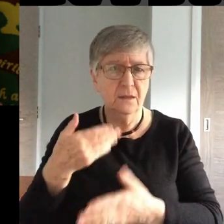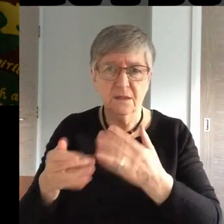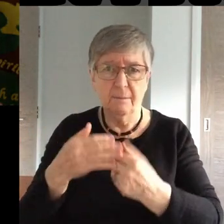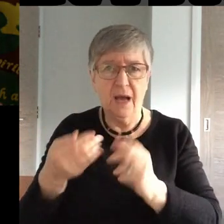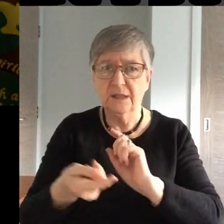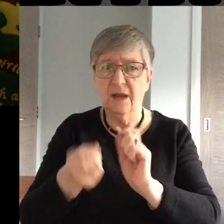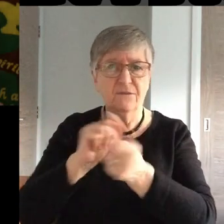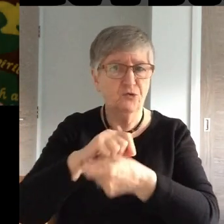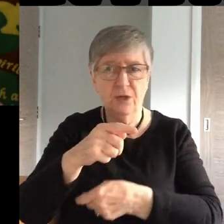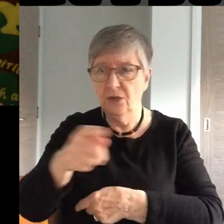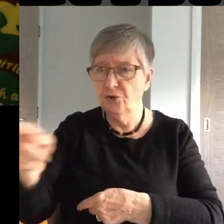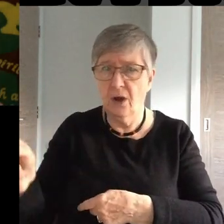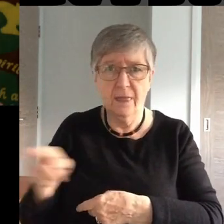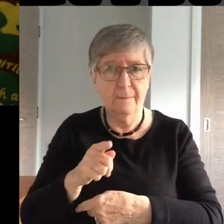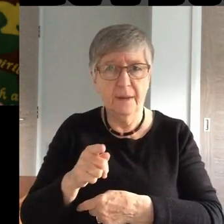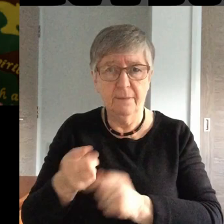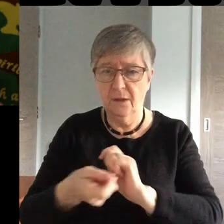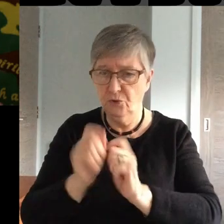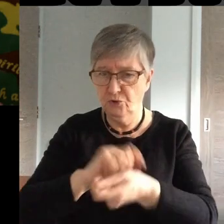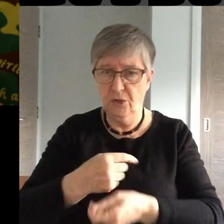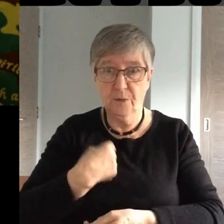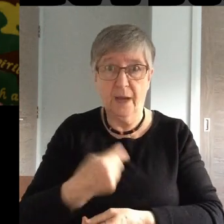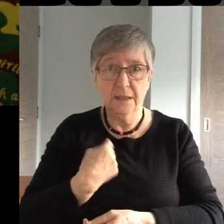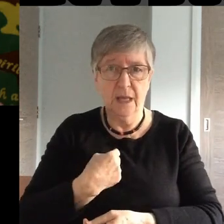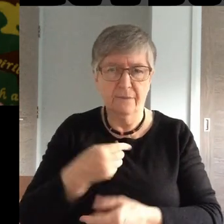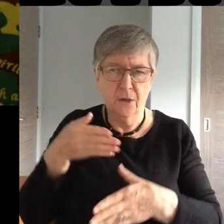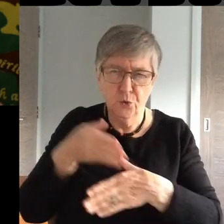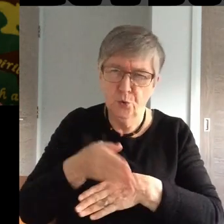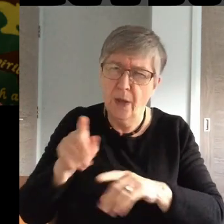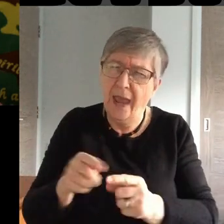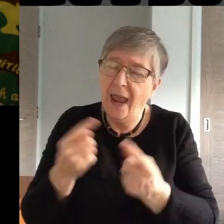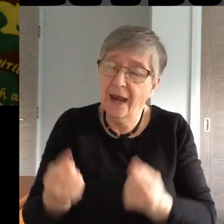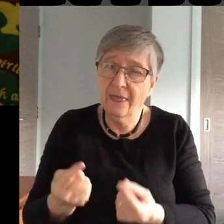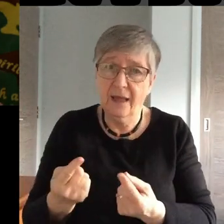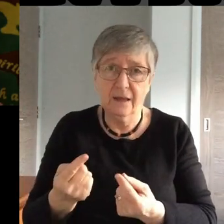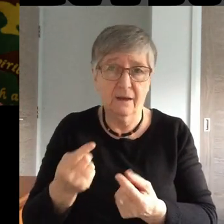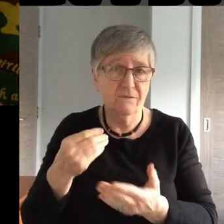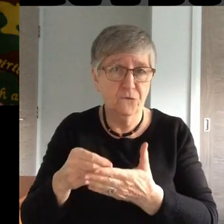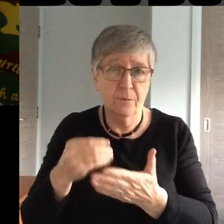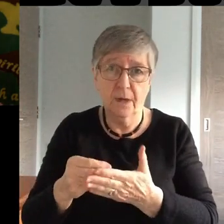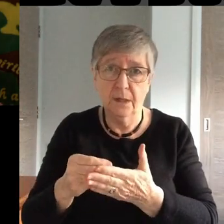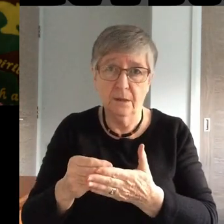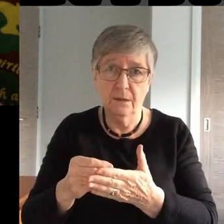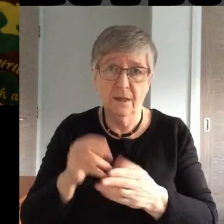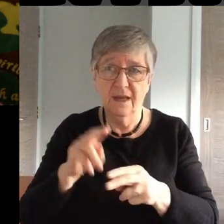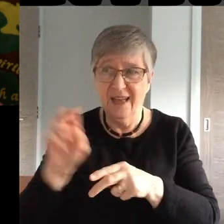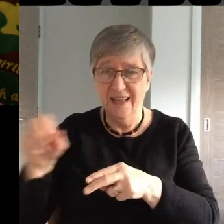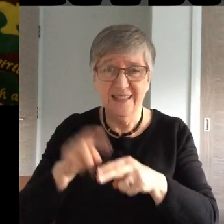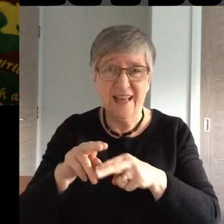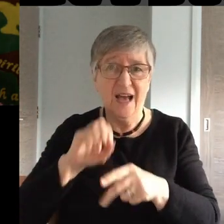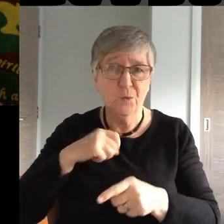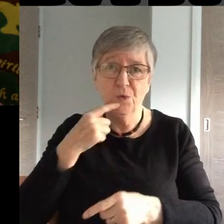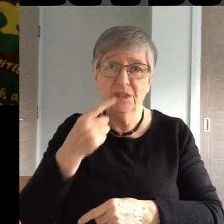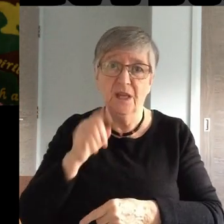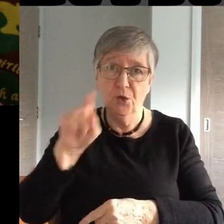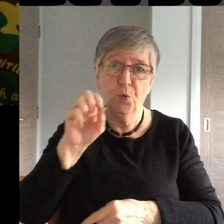people, regardless of what it does to yourself, you'll do anything for money. As my dad would say, you'd sell your granny for a